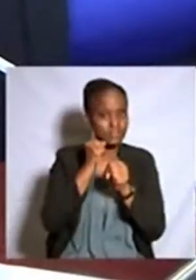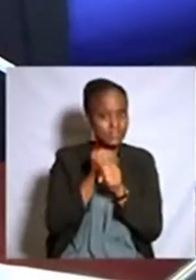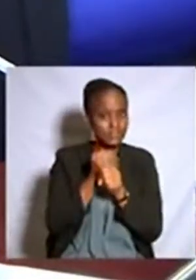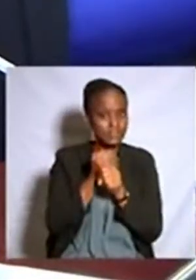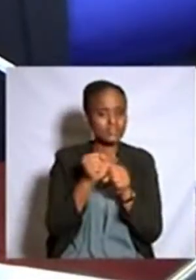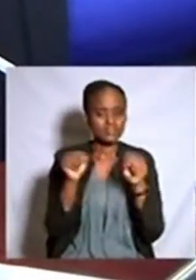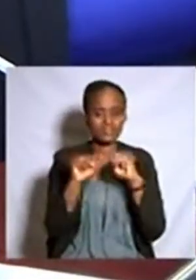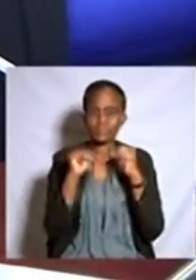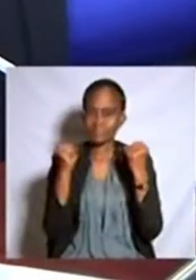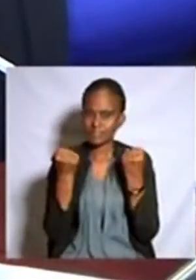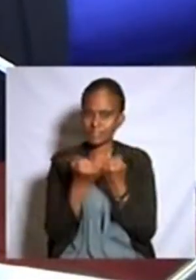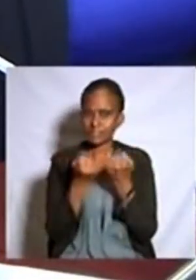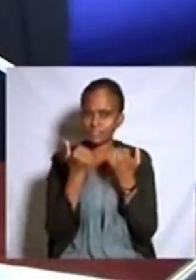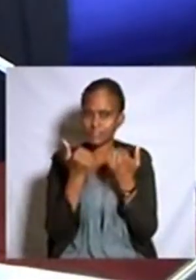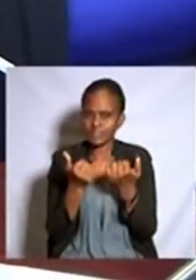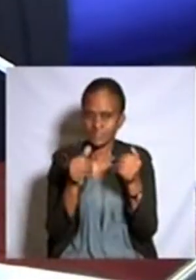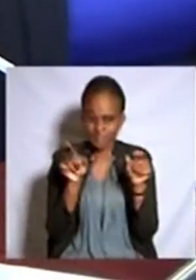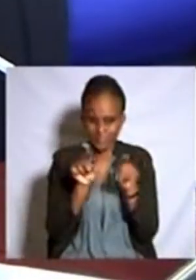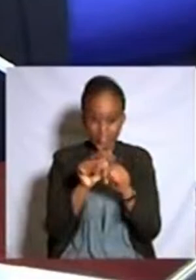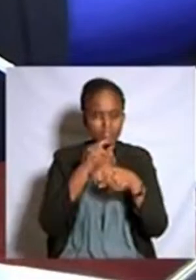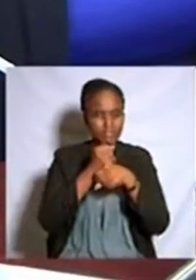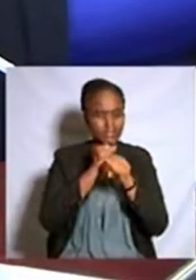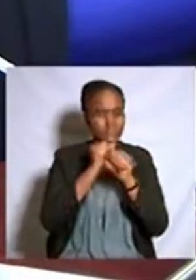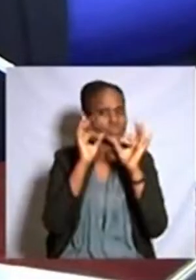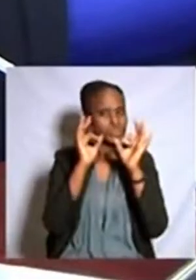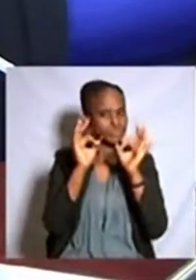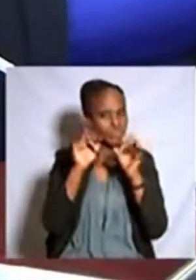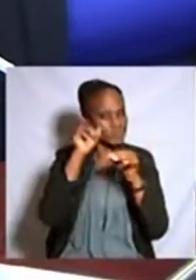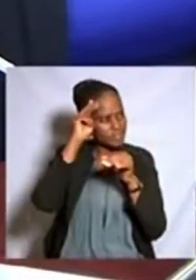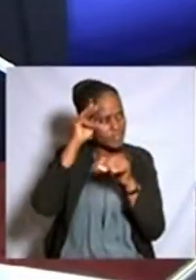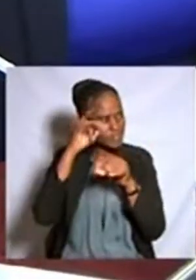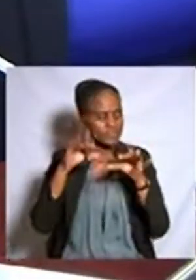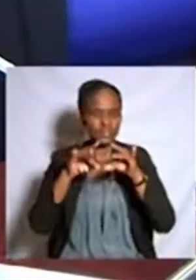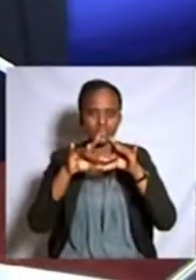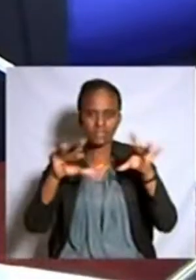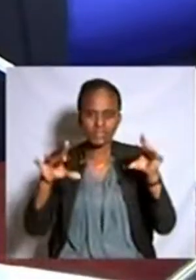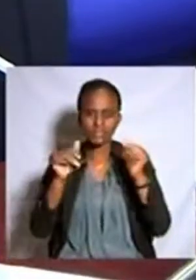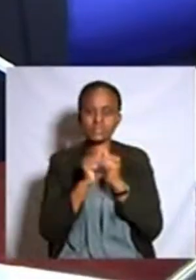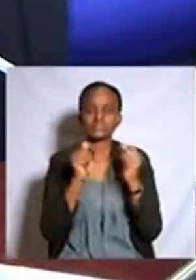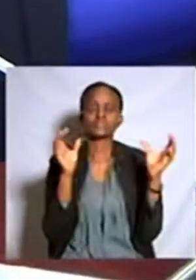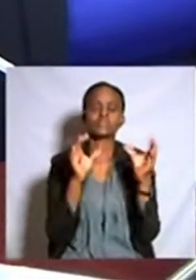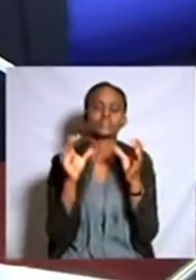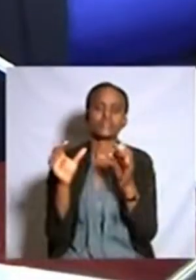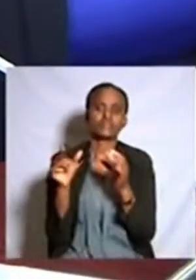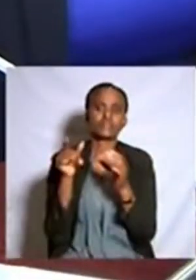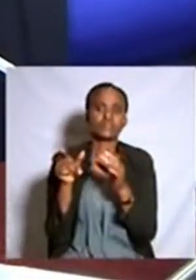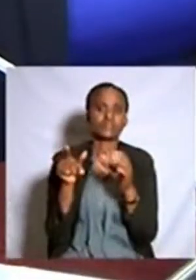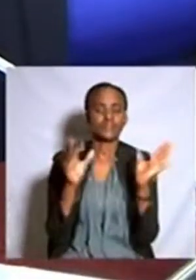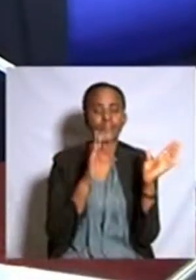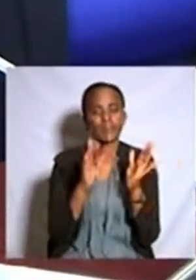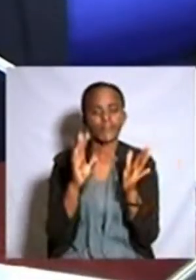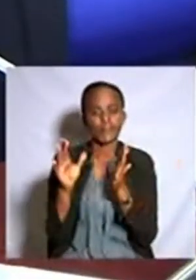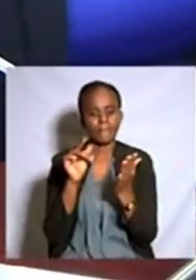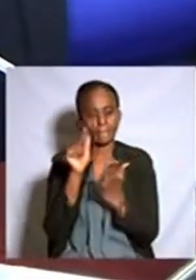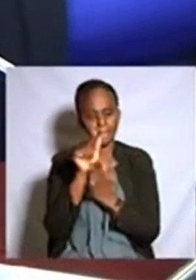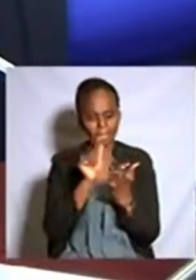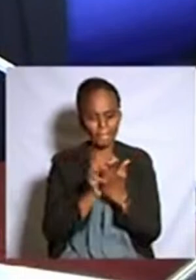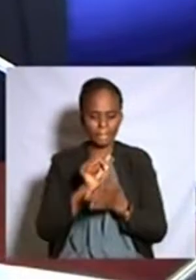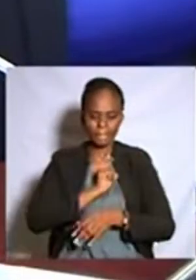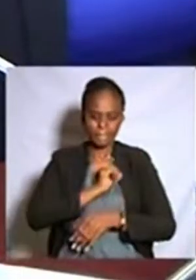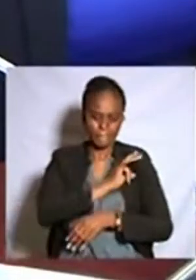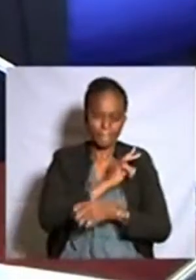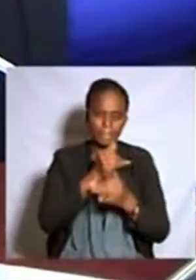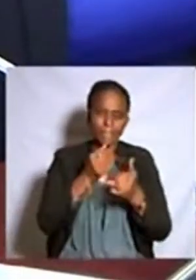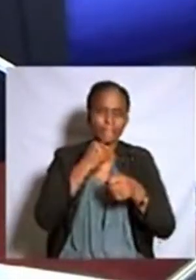the society to perfect security with the Ministry of Lands and the councils. The internal legal staff are